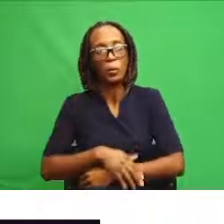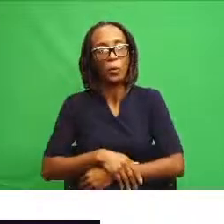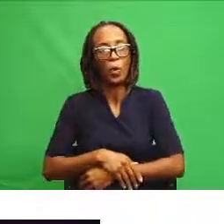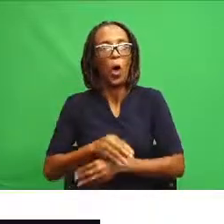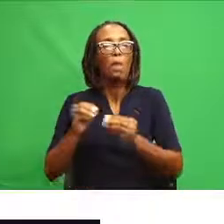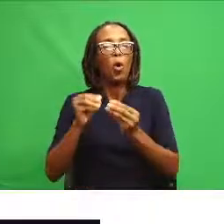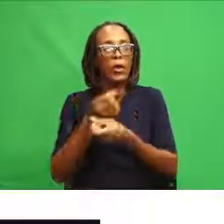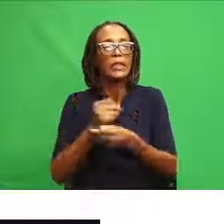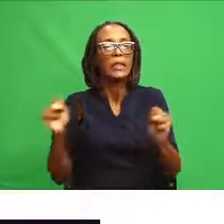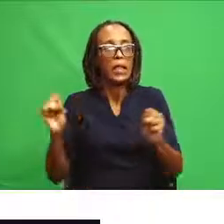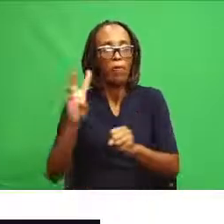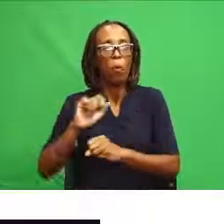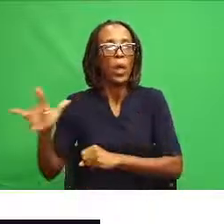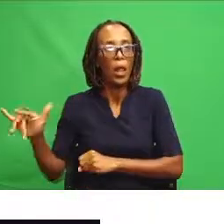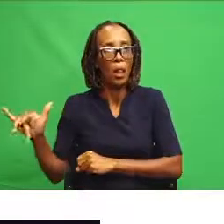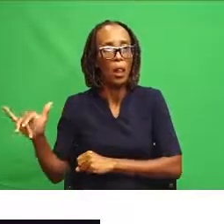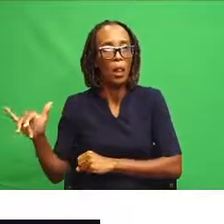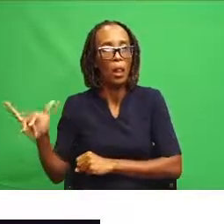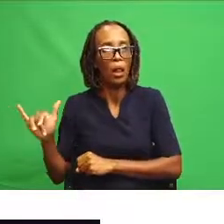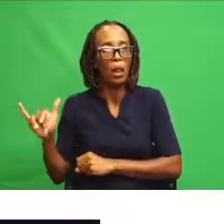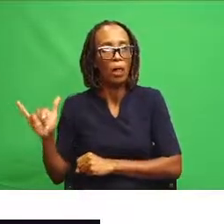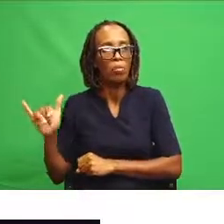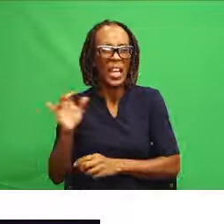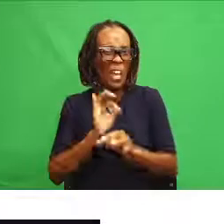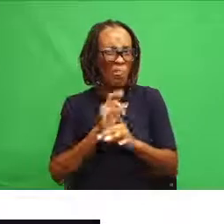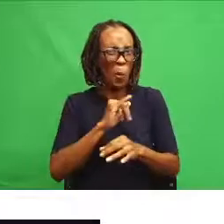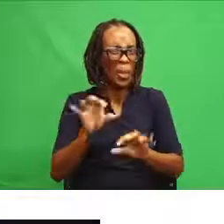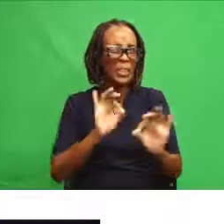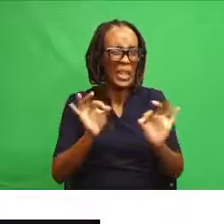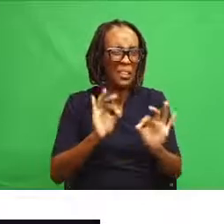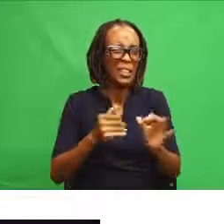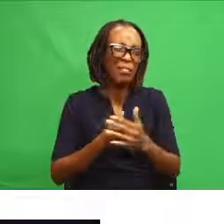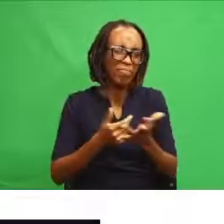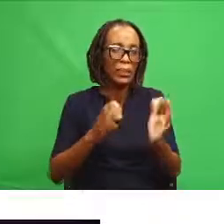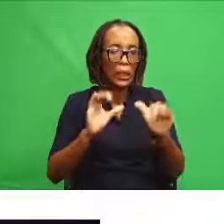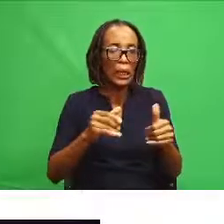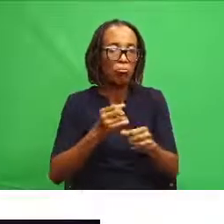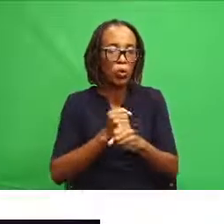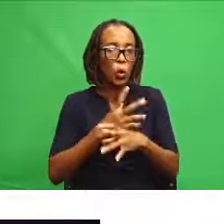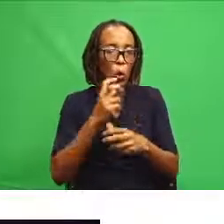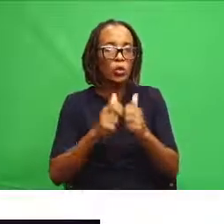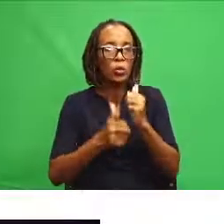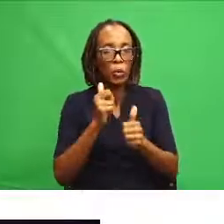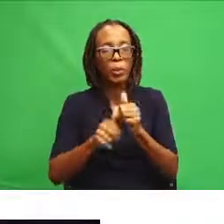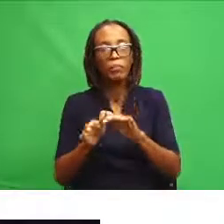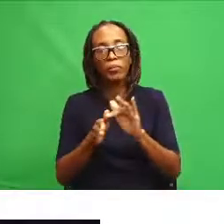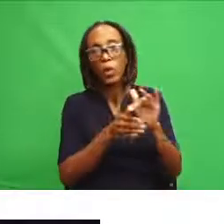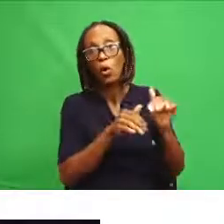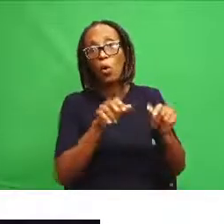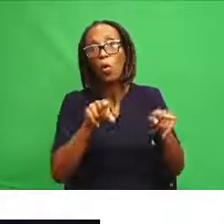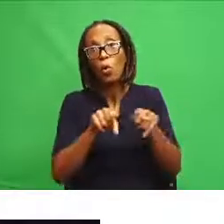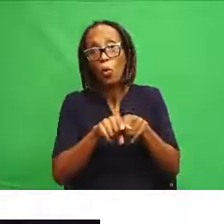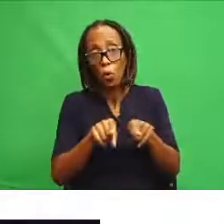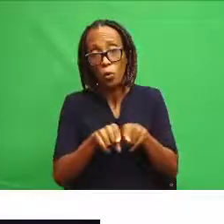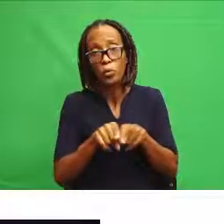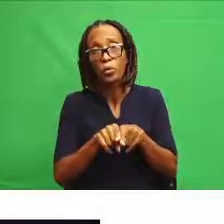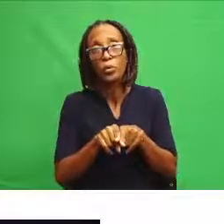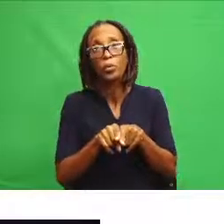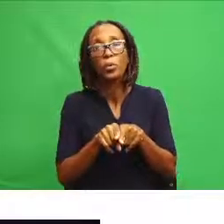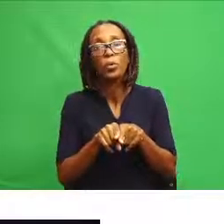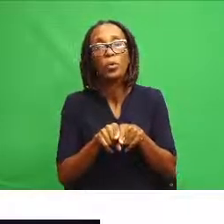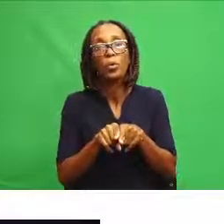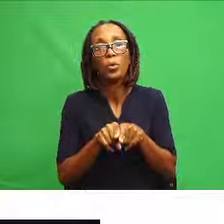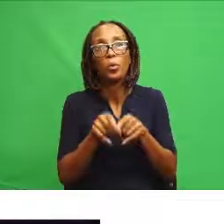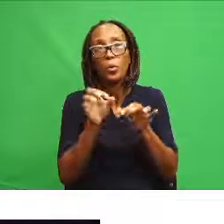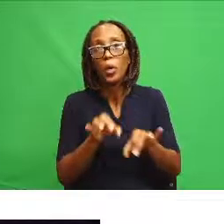to do a will than not to do a will, and vice versa. There's also the one instrument that I have not